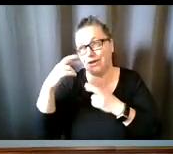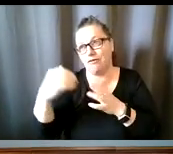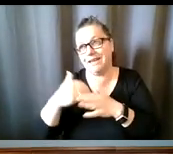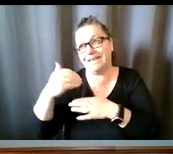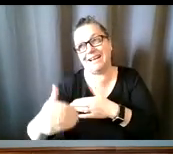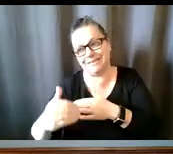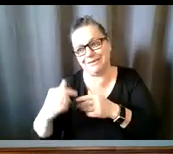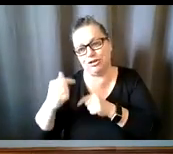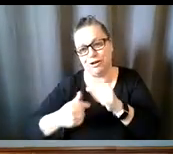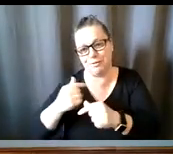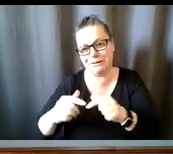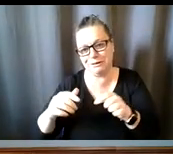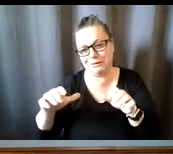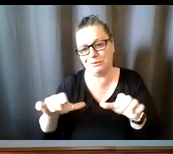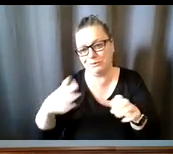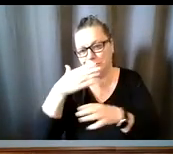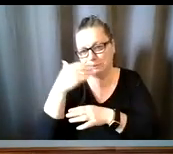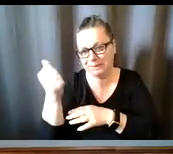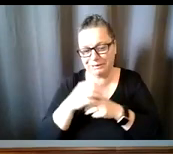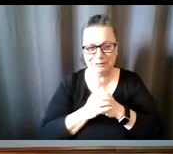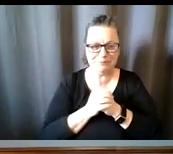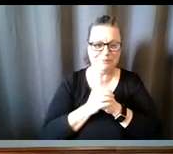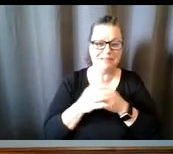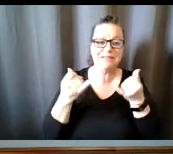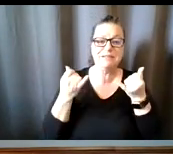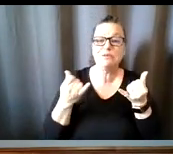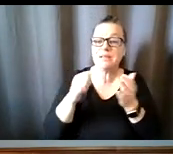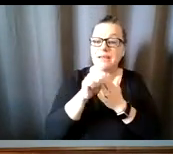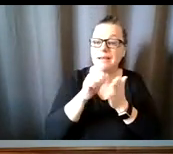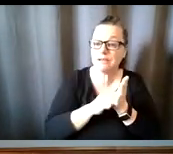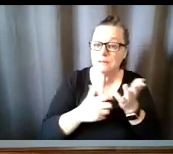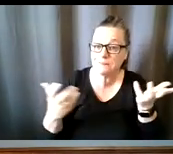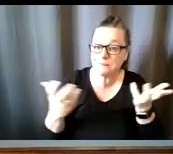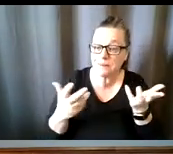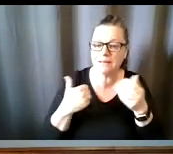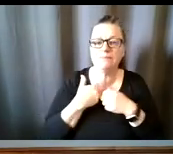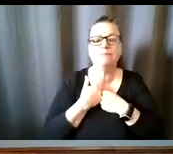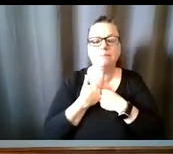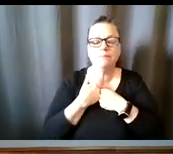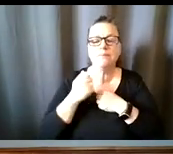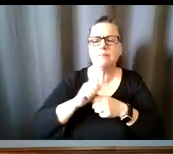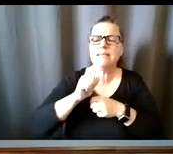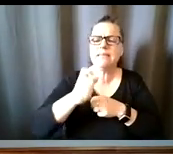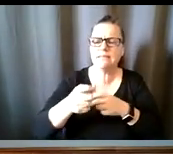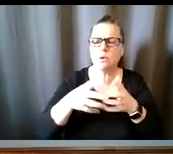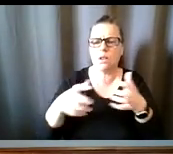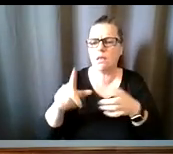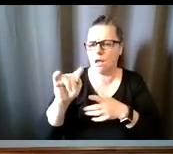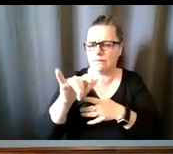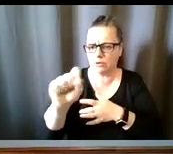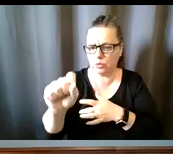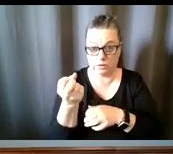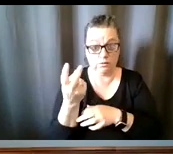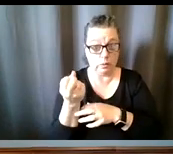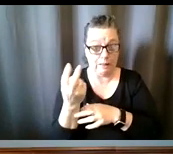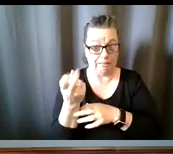than I did. So today for the agenda, what I'm going to do is I'm going to not only give you a bunch of tools, in fact, 12 to